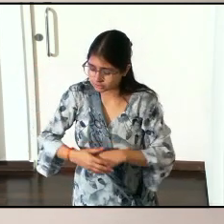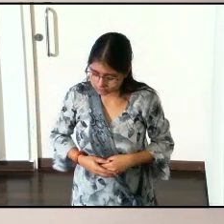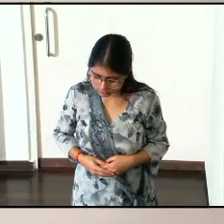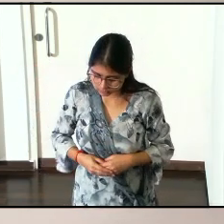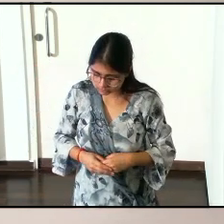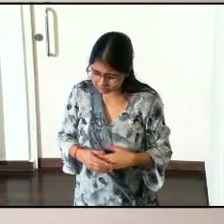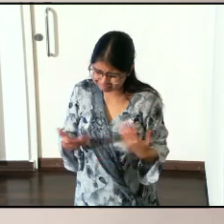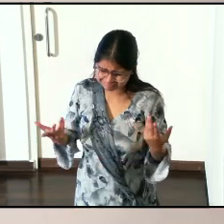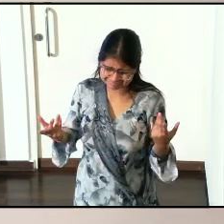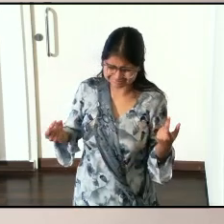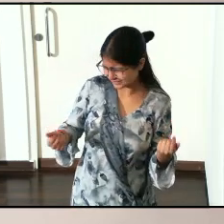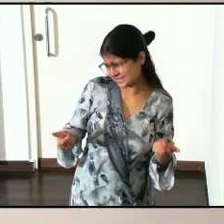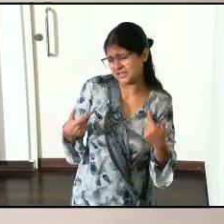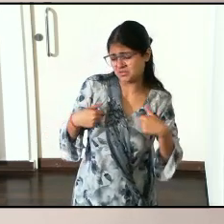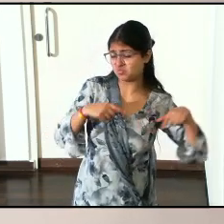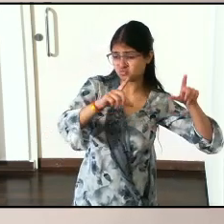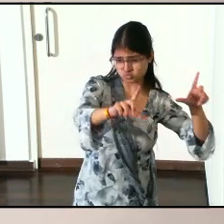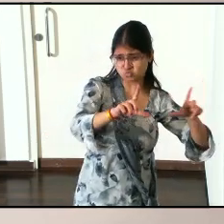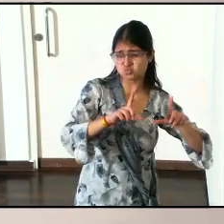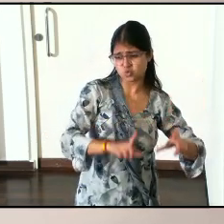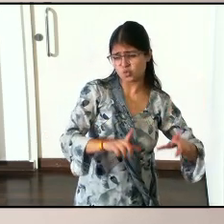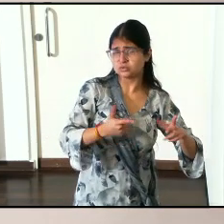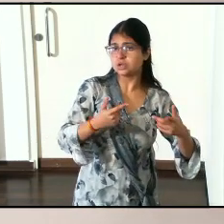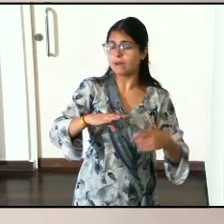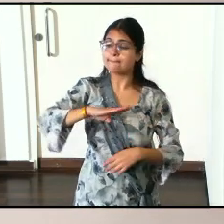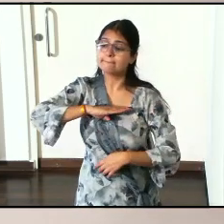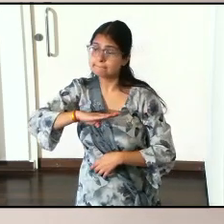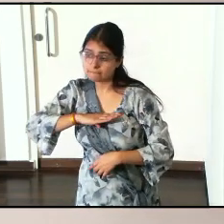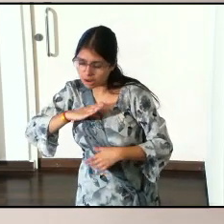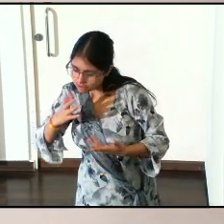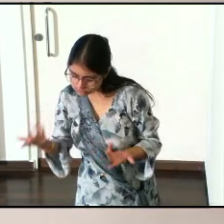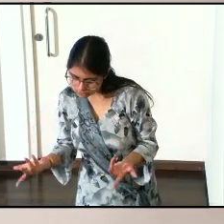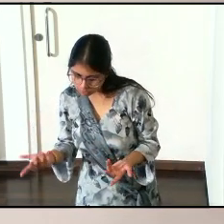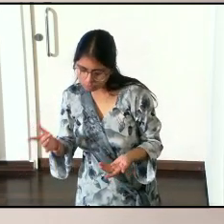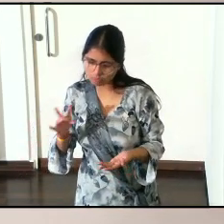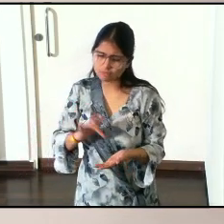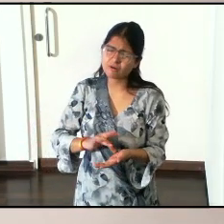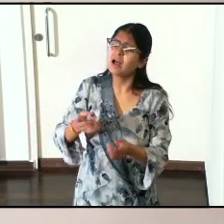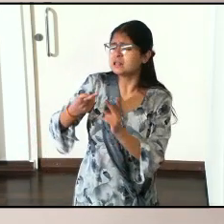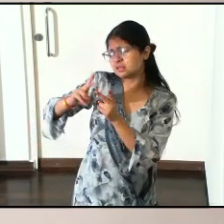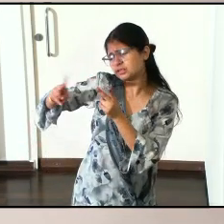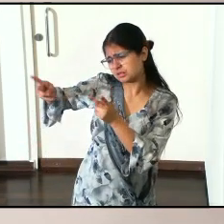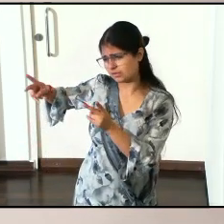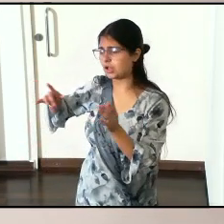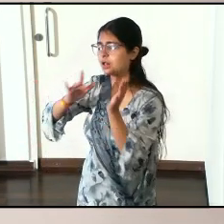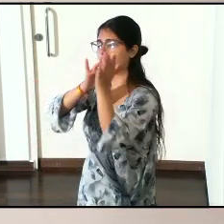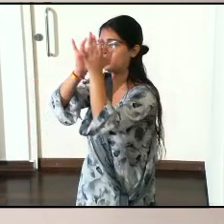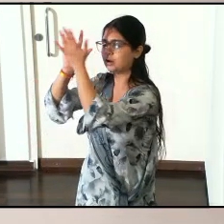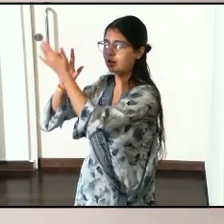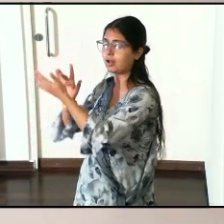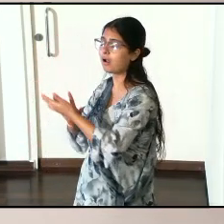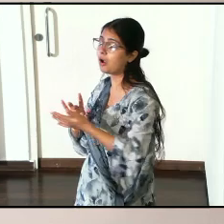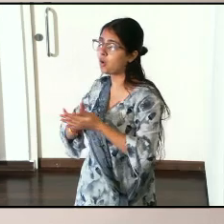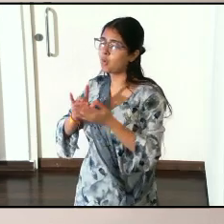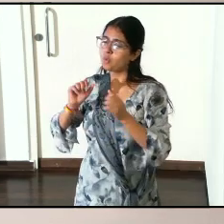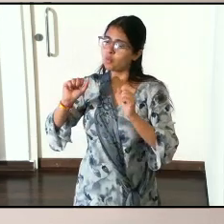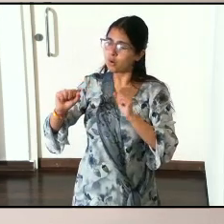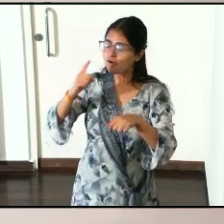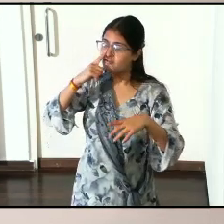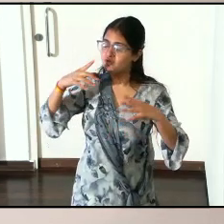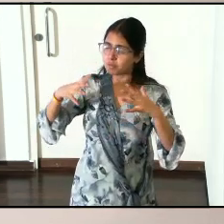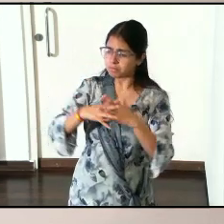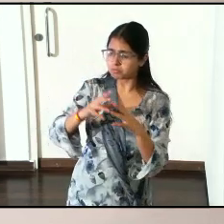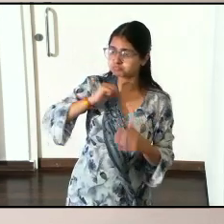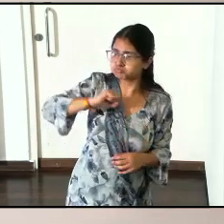let's say, posters from Maharashtra or other parts which have had very vibrant Dalit women's